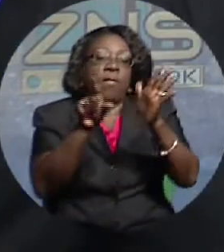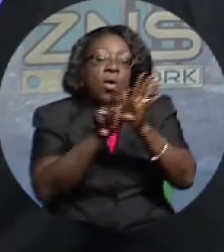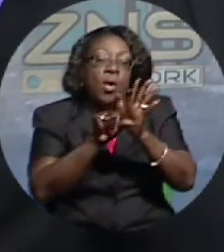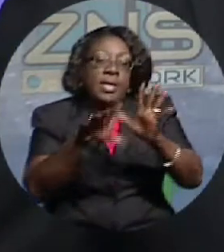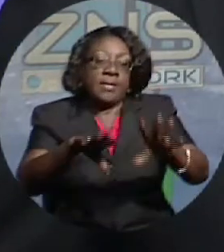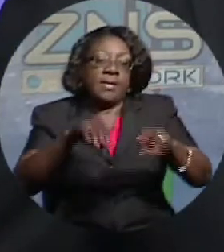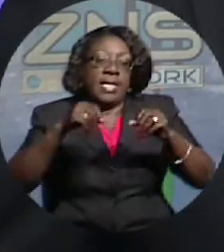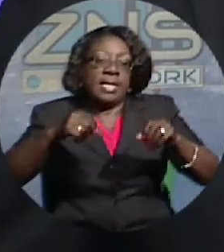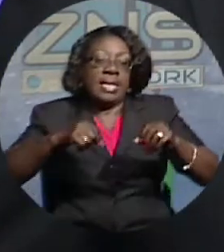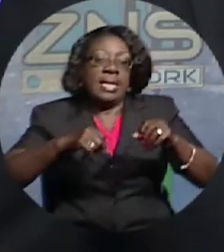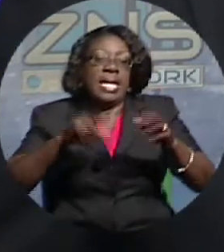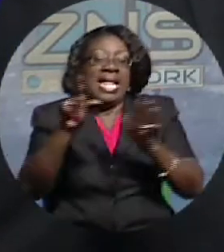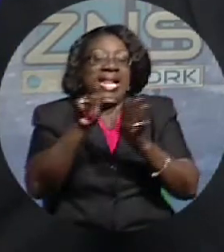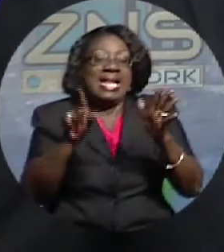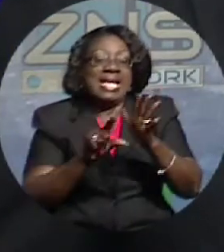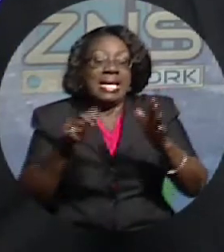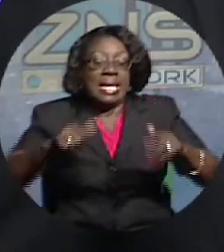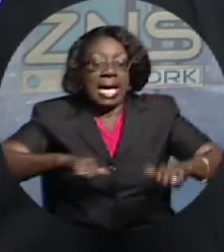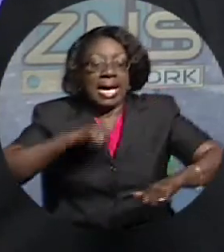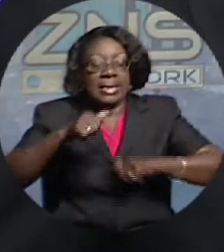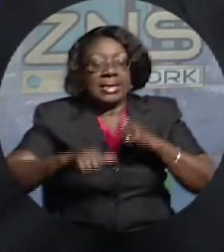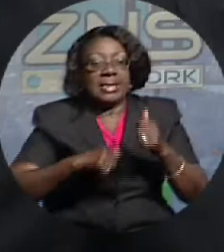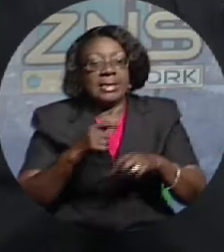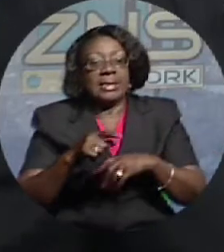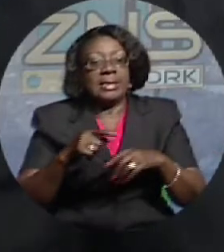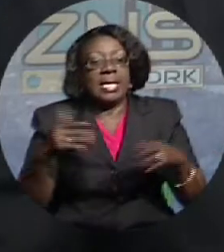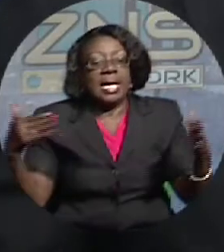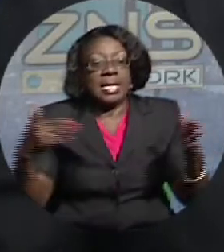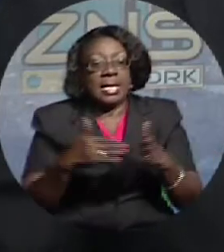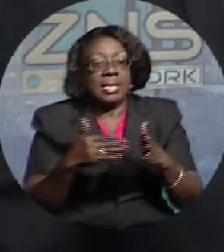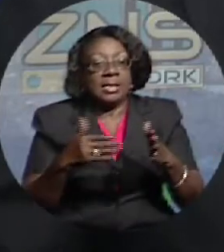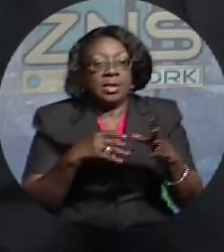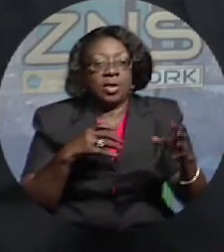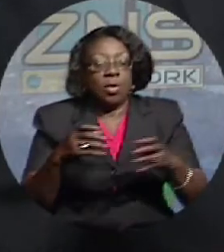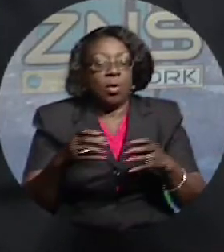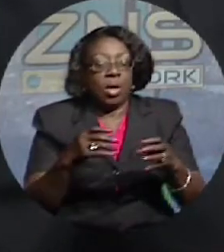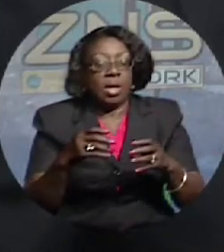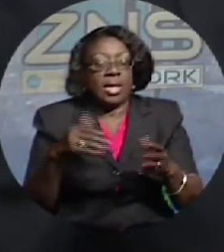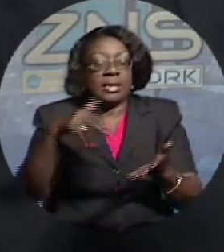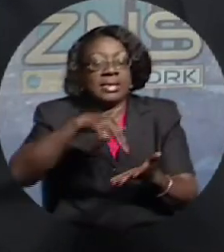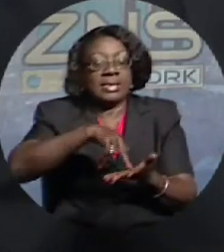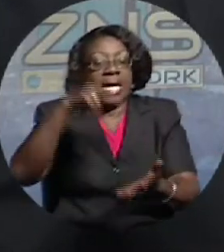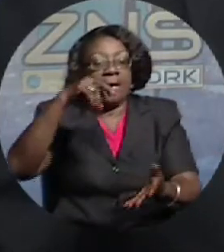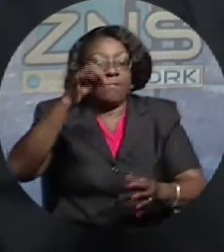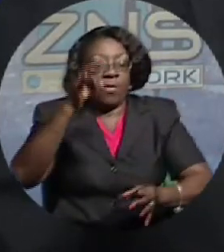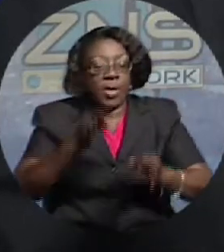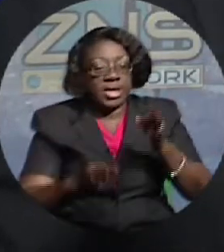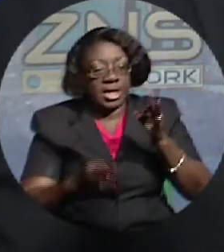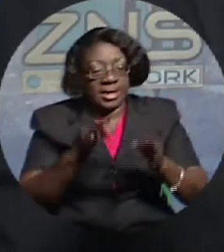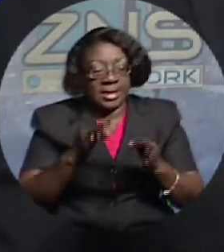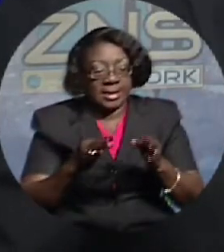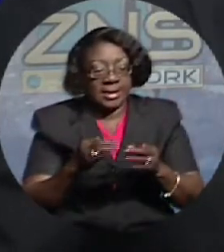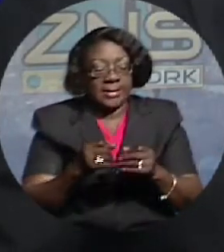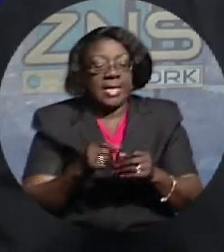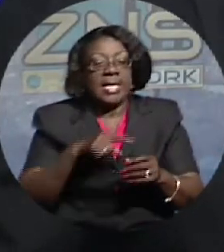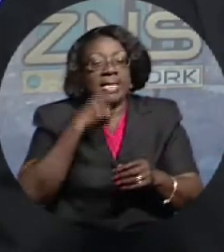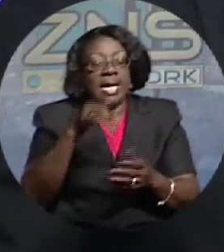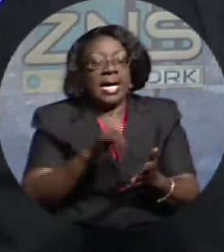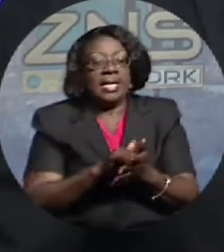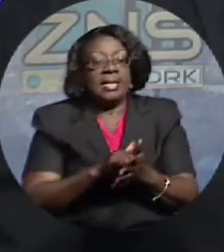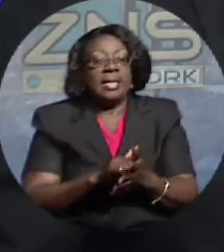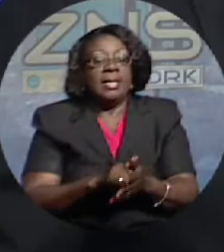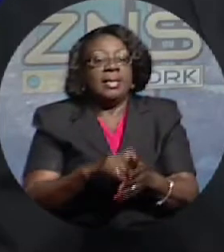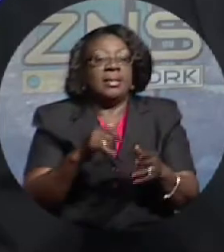legal action against a prominent government official in what they say is a stand for justice. The attorneys held a press conference on the steps of the